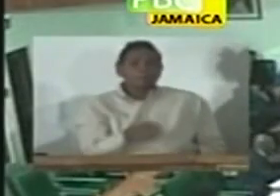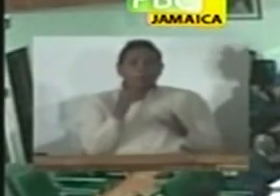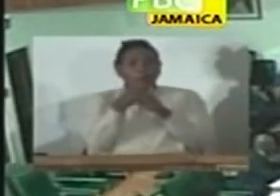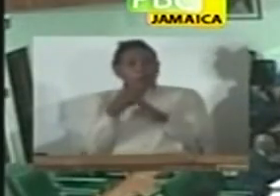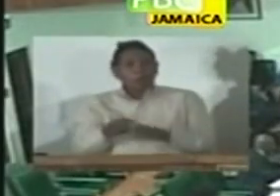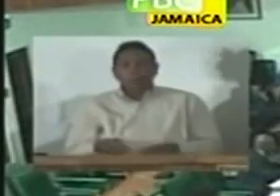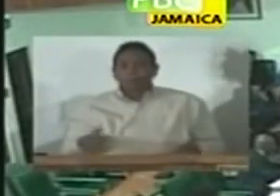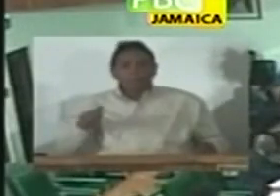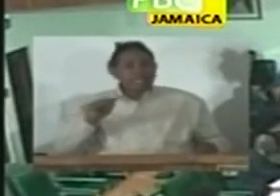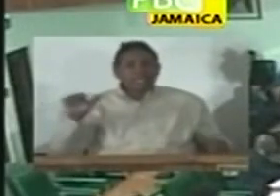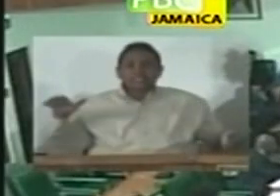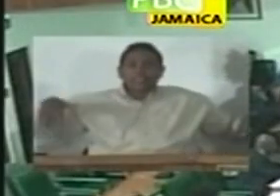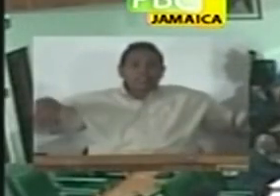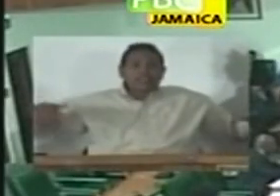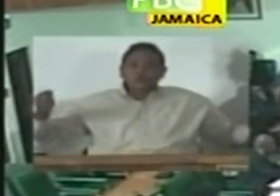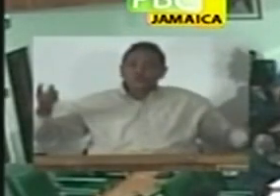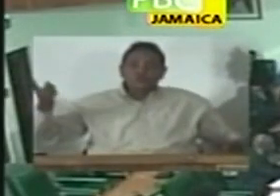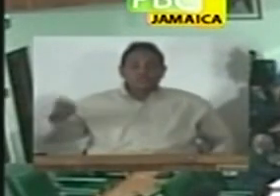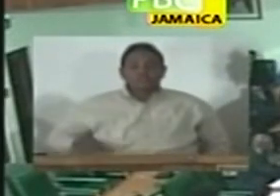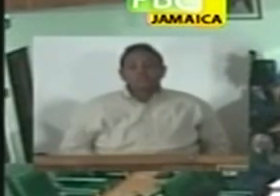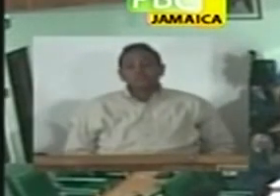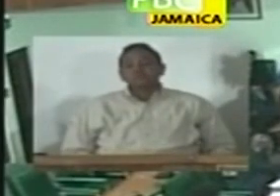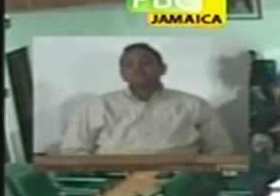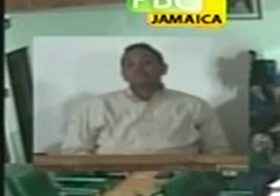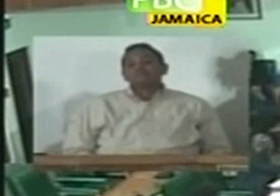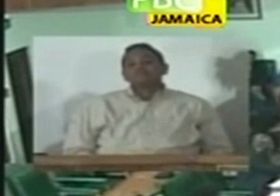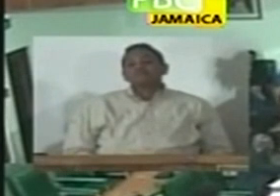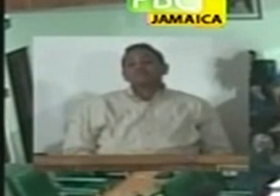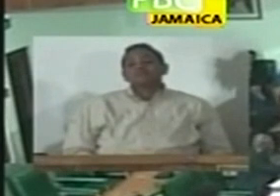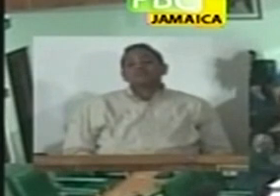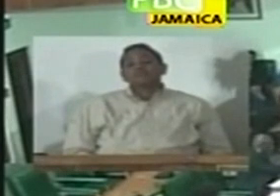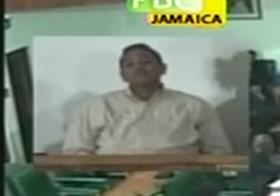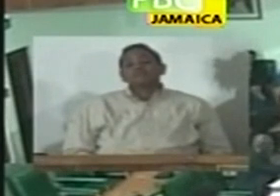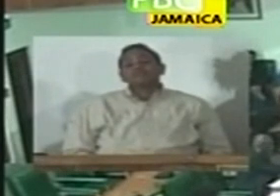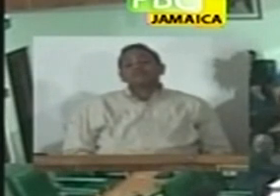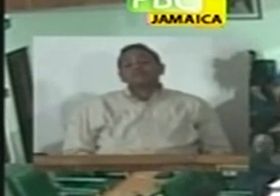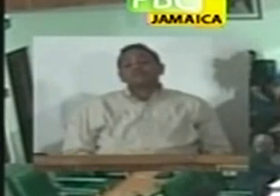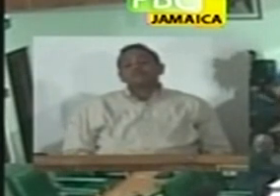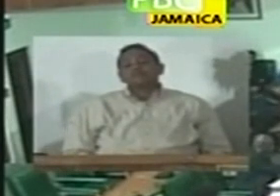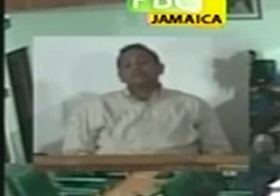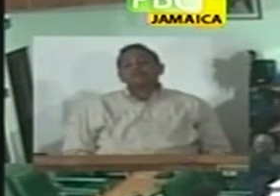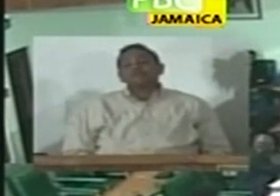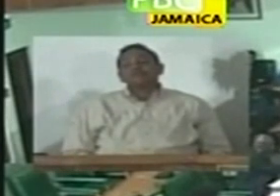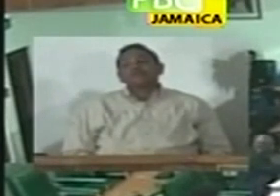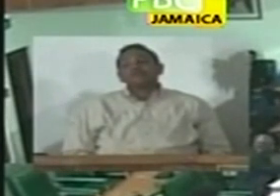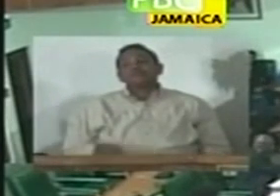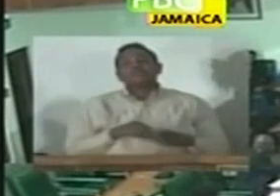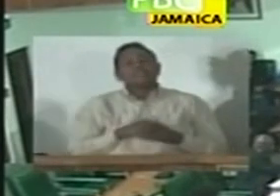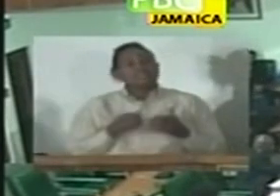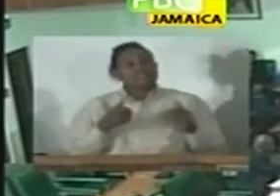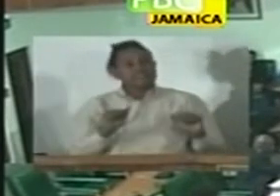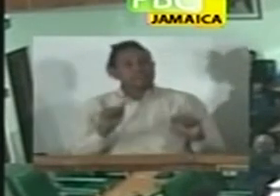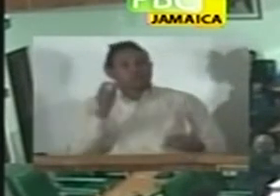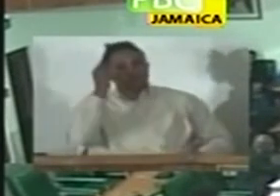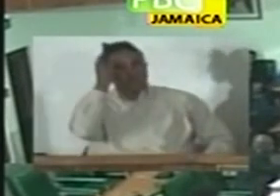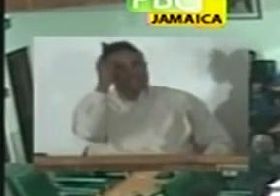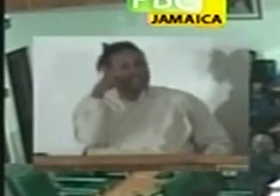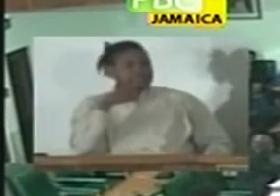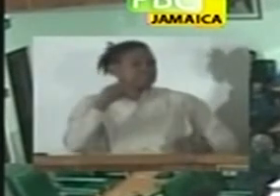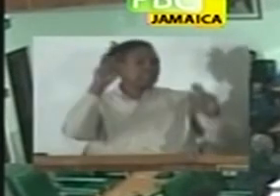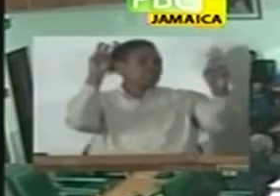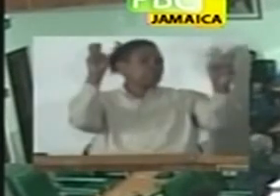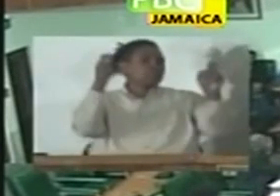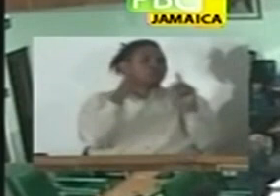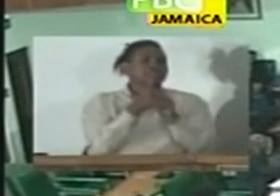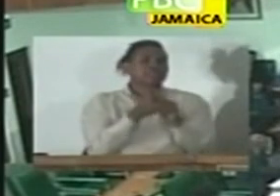President, in an attempt to understand, this is a matter that is